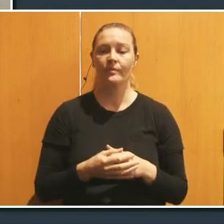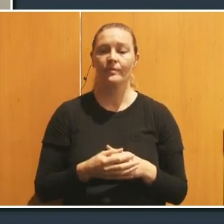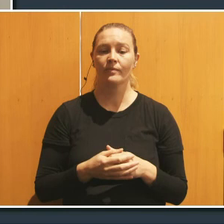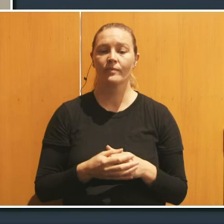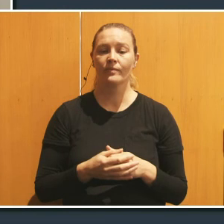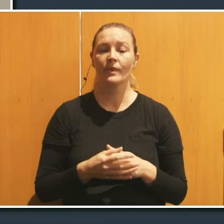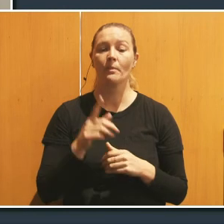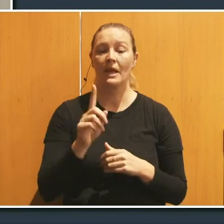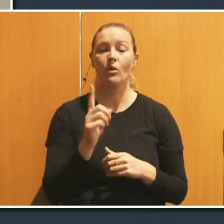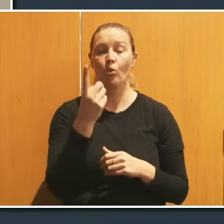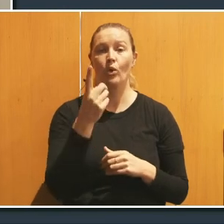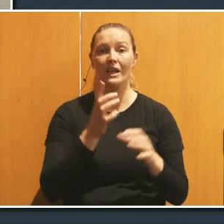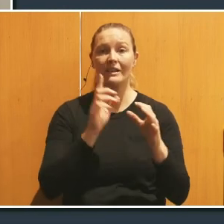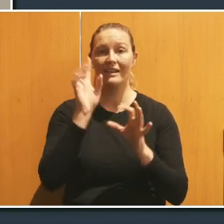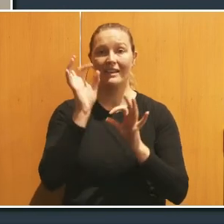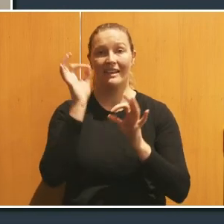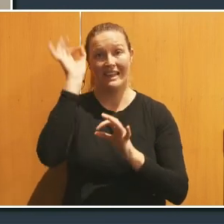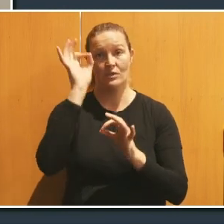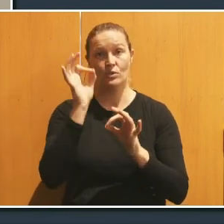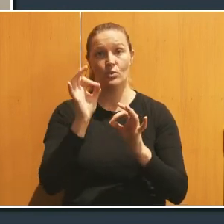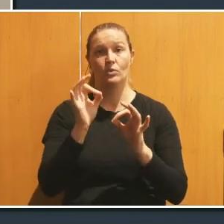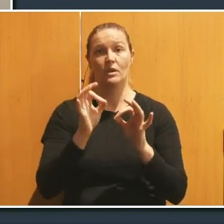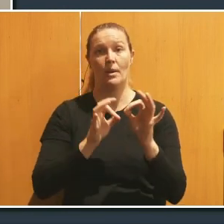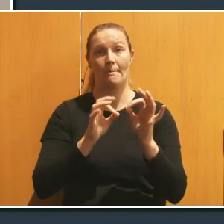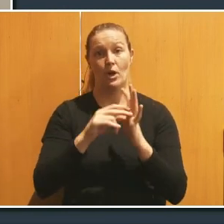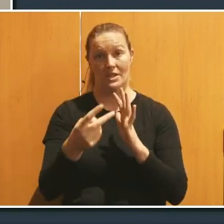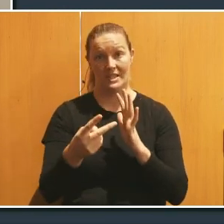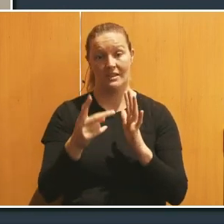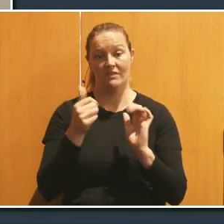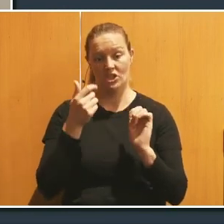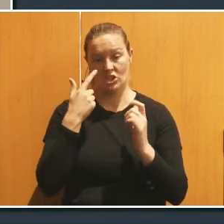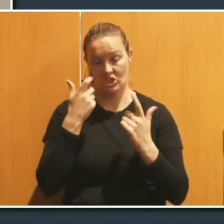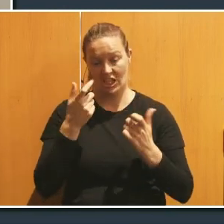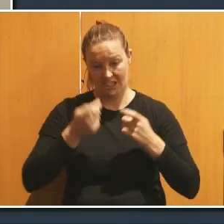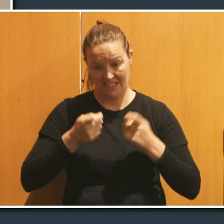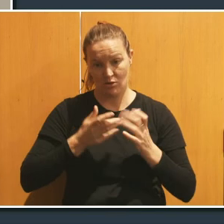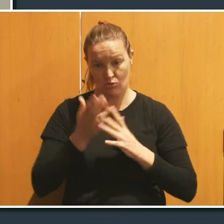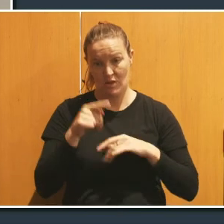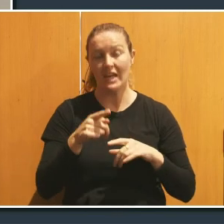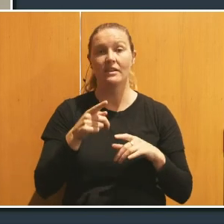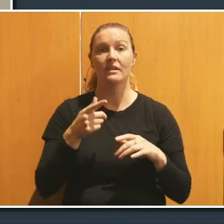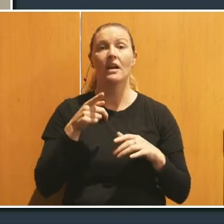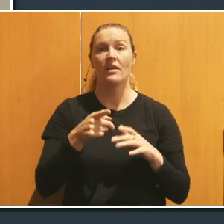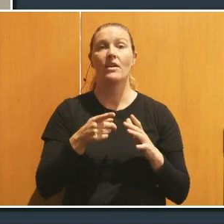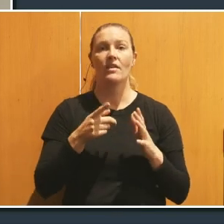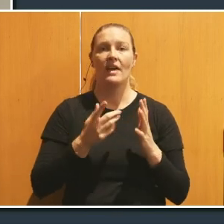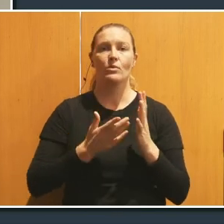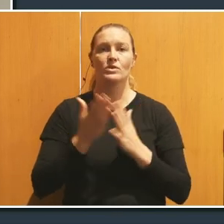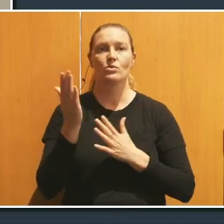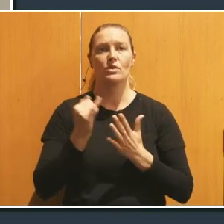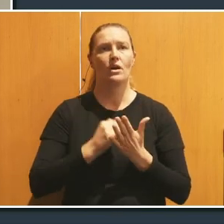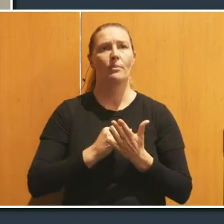accepted in the Auckland Council's DC's policy, and that was tested through through commissioners through that objection process